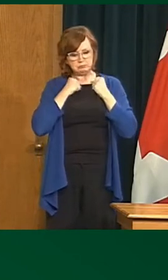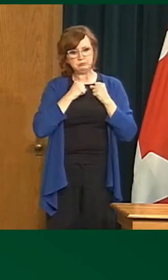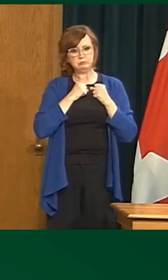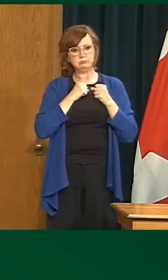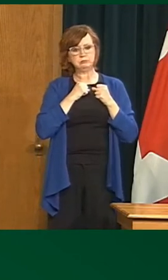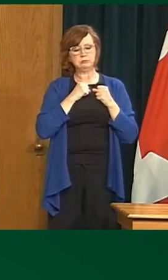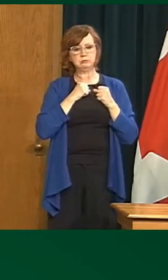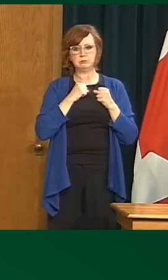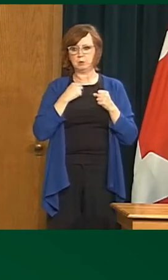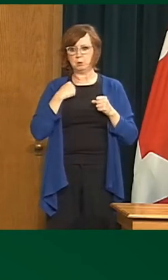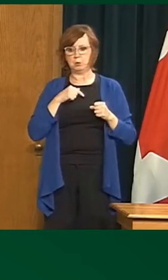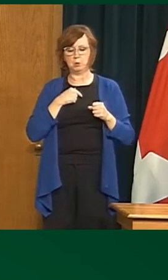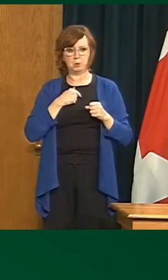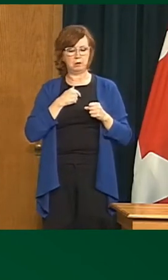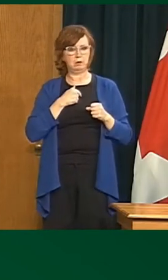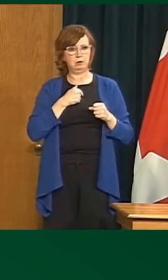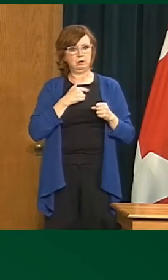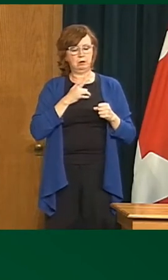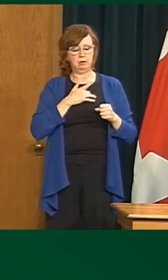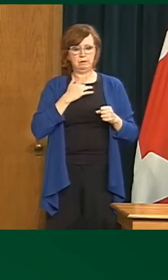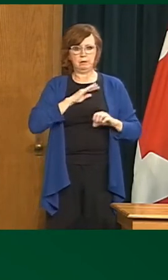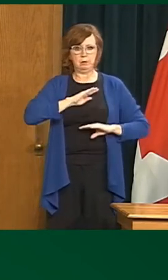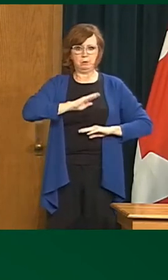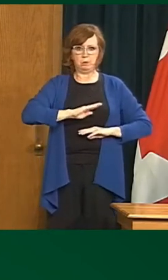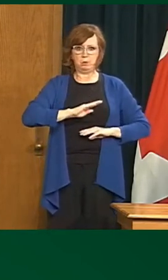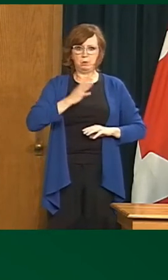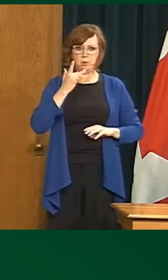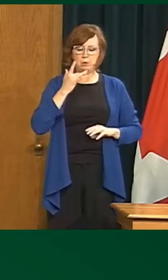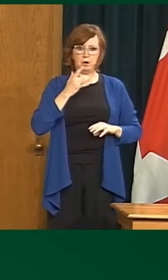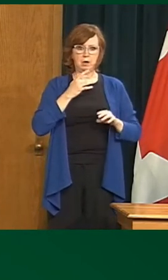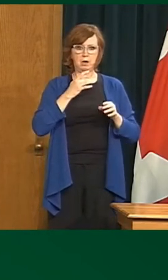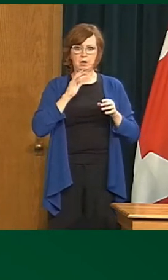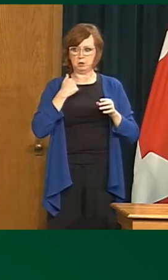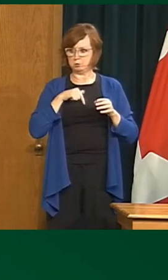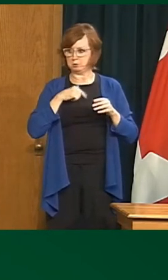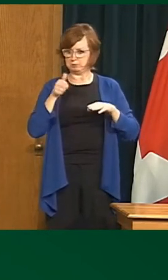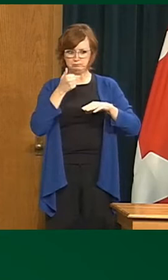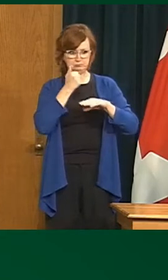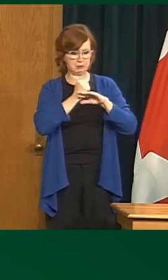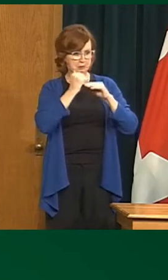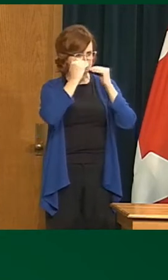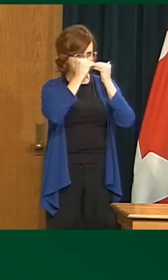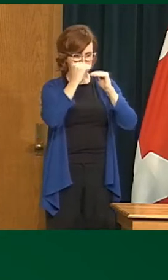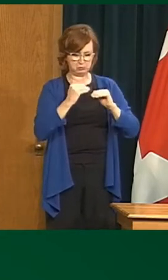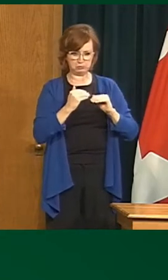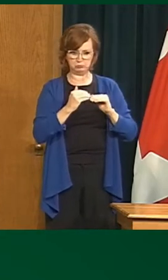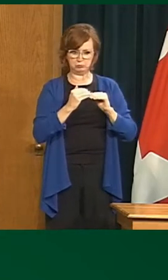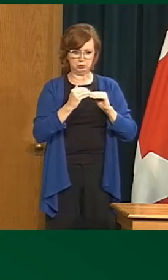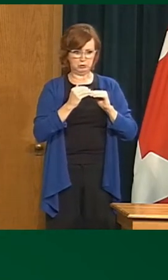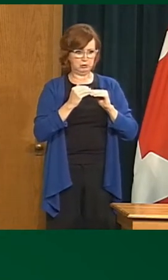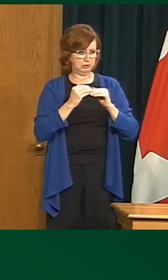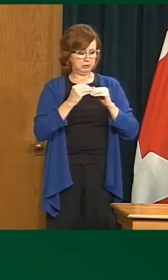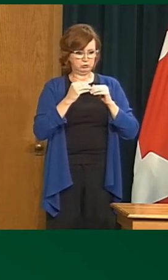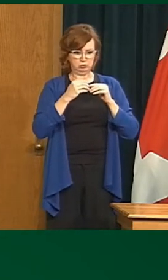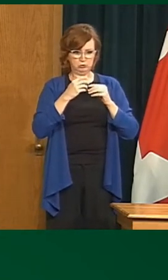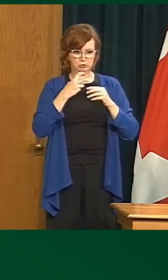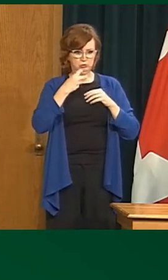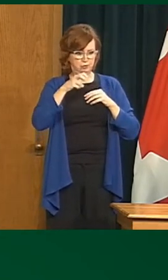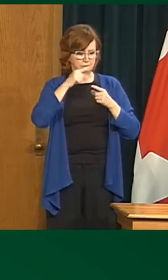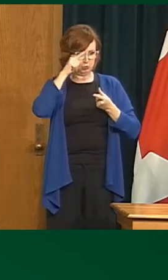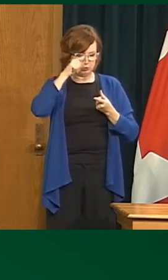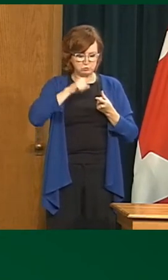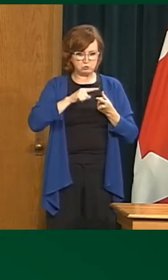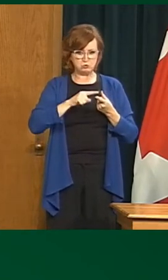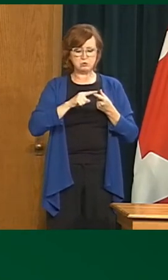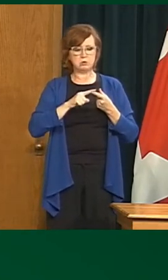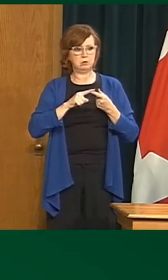been put in place is they are improving, and we are starting to get to a much more manageable situation, and we are able now to say